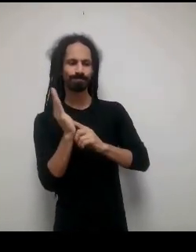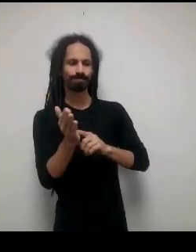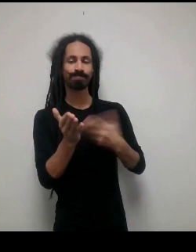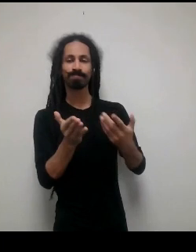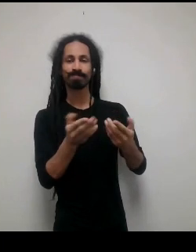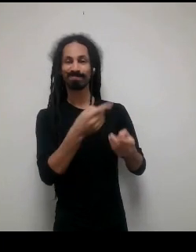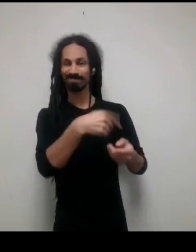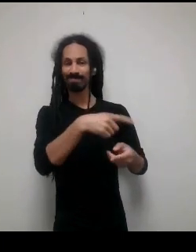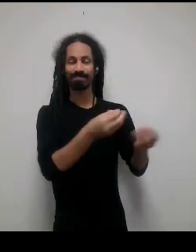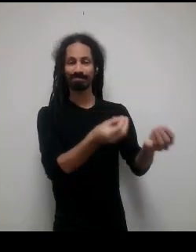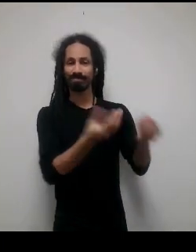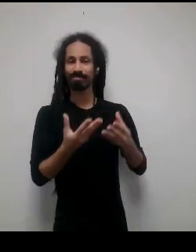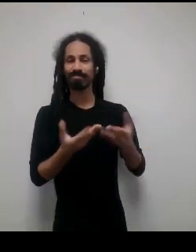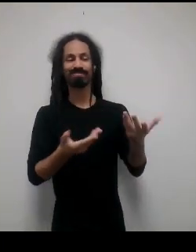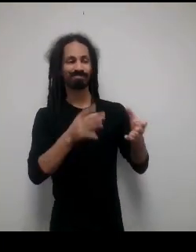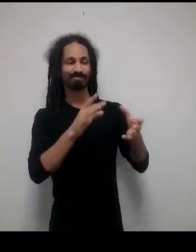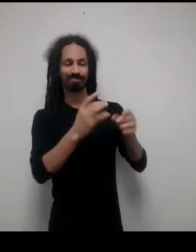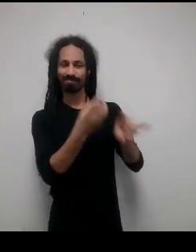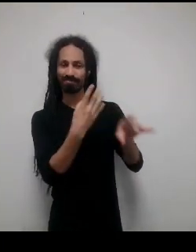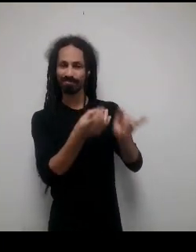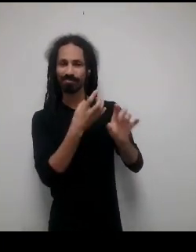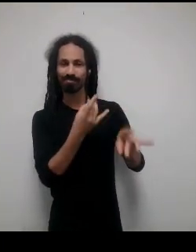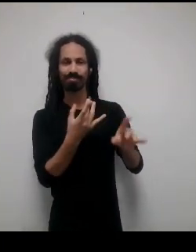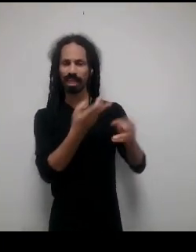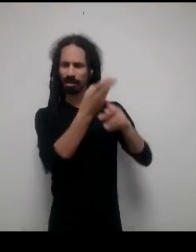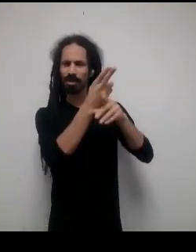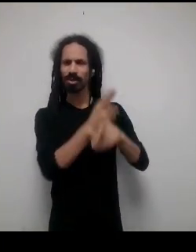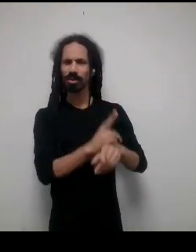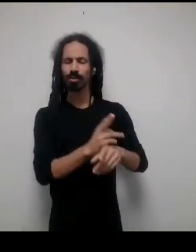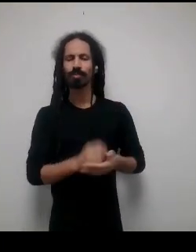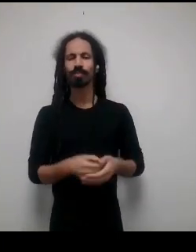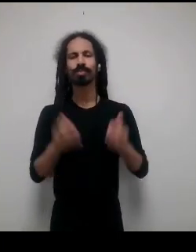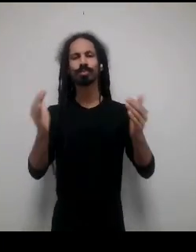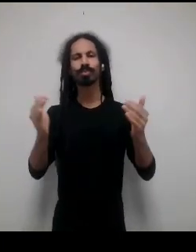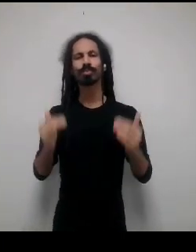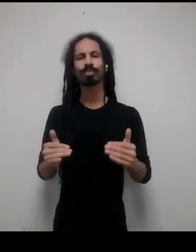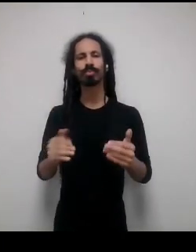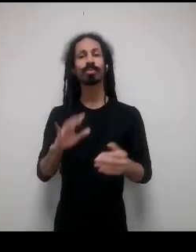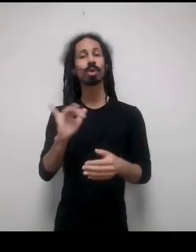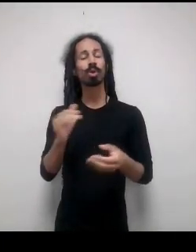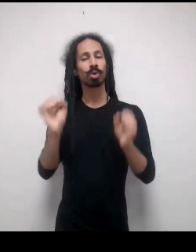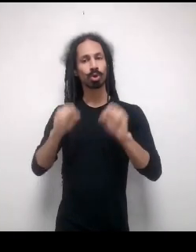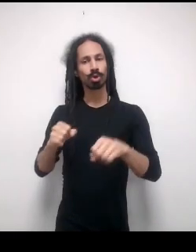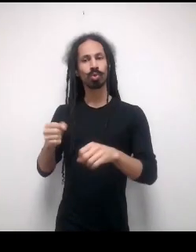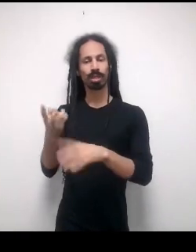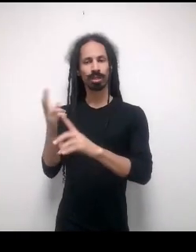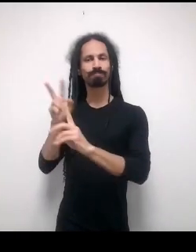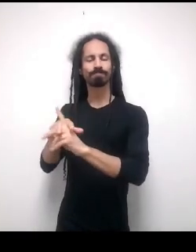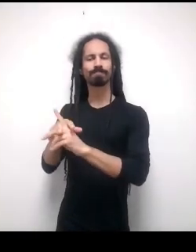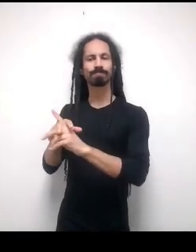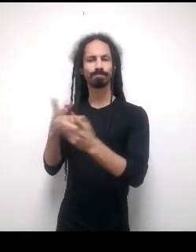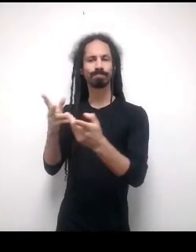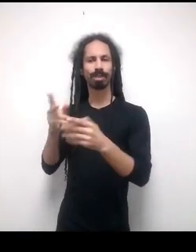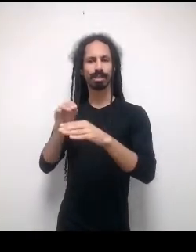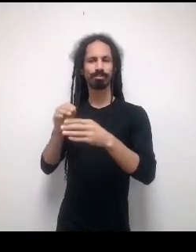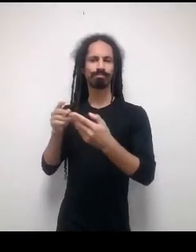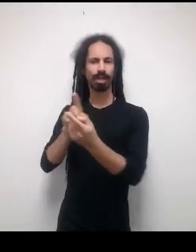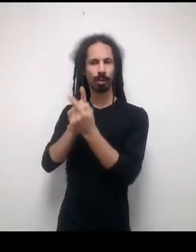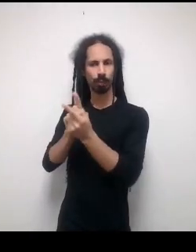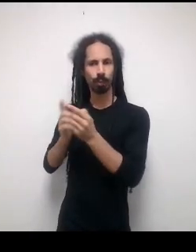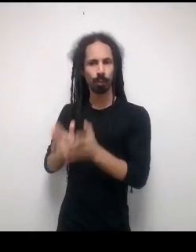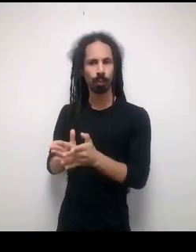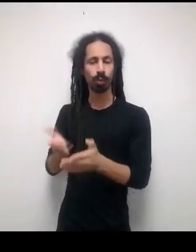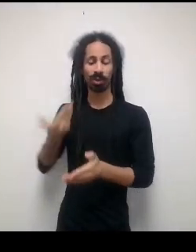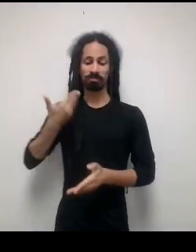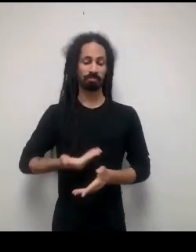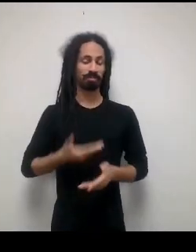speaking in front of other people? And finally, you're welcome to connect with a tutor to ask for feedback. I'm one of the tutors here, and there are many others. We'd love